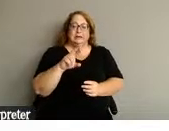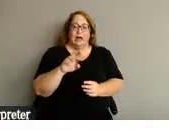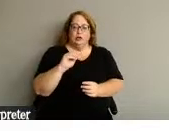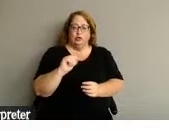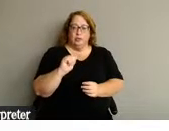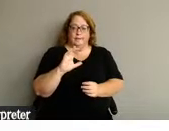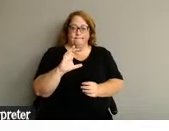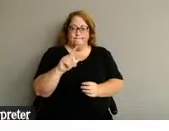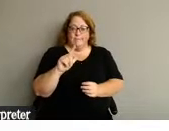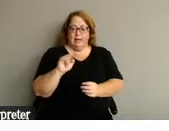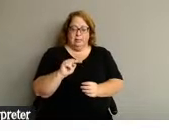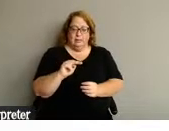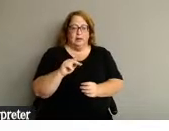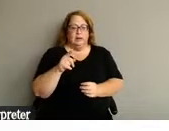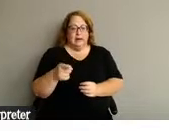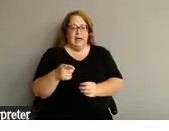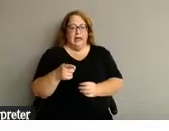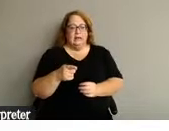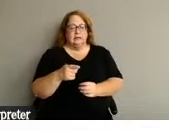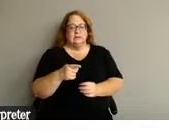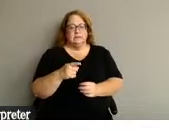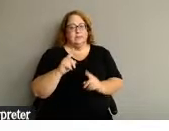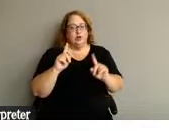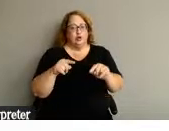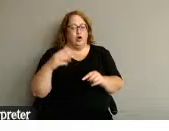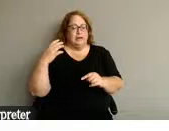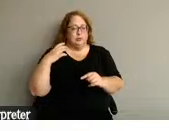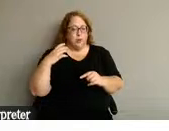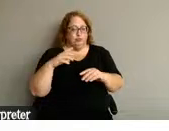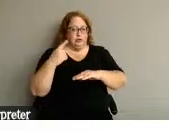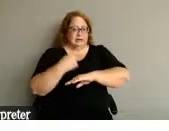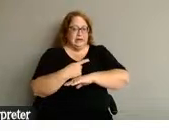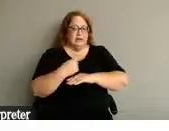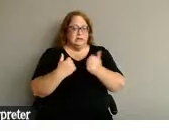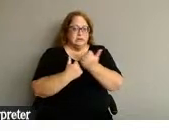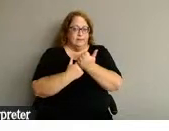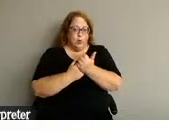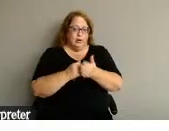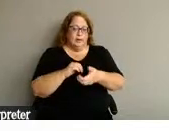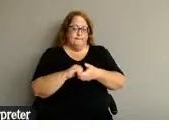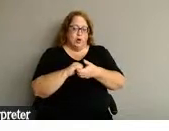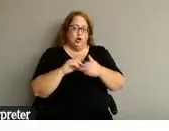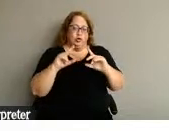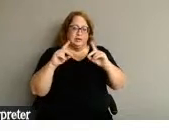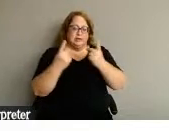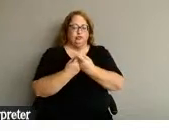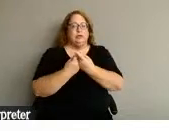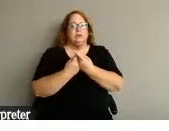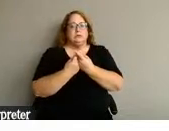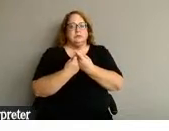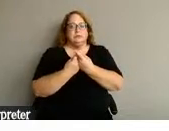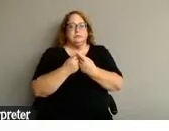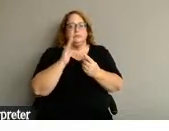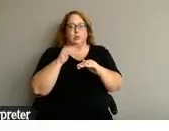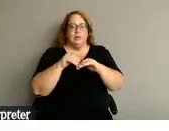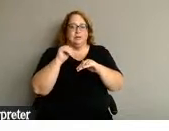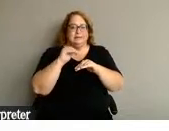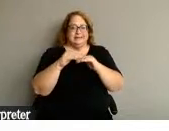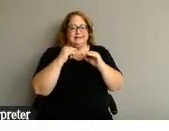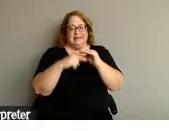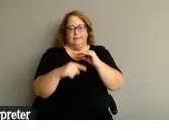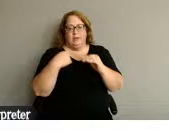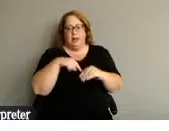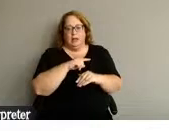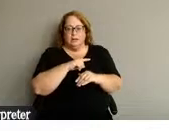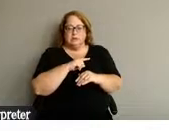even taken the initiative to be out on his coaching days supporting partner districts, and he will send us an email